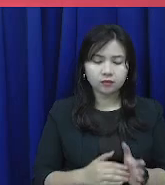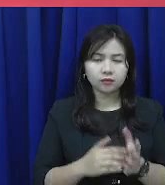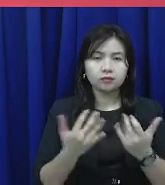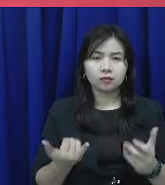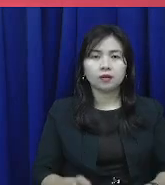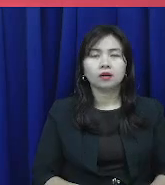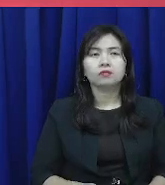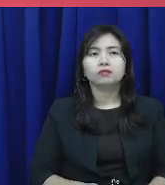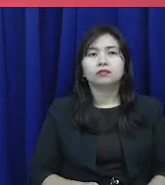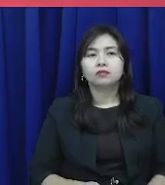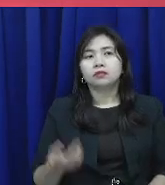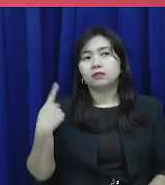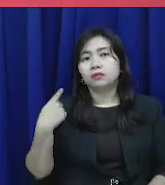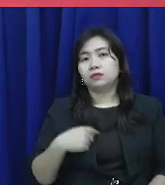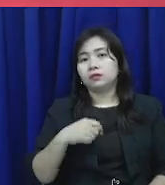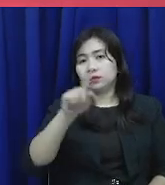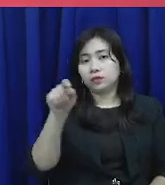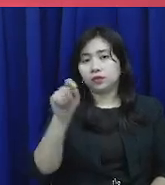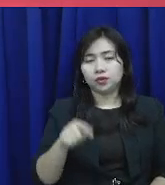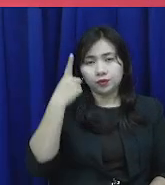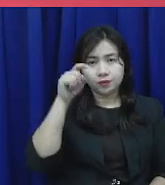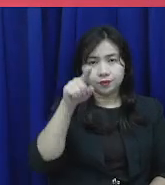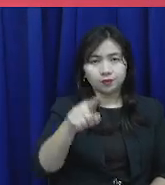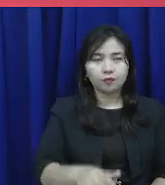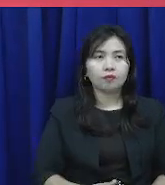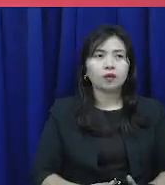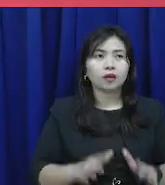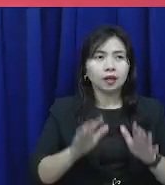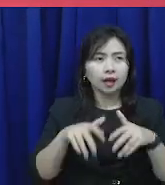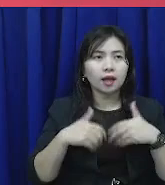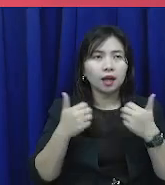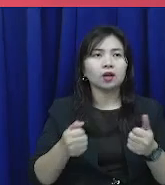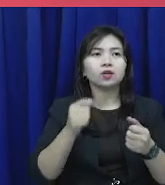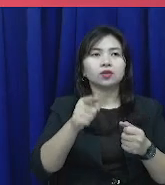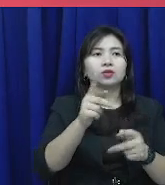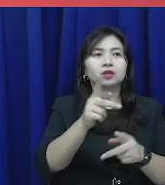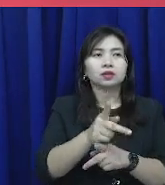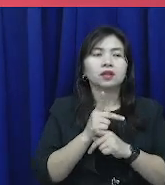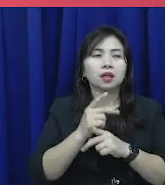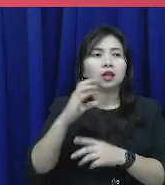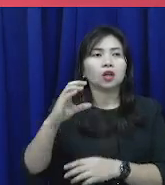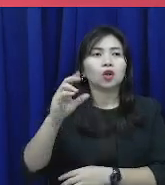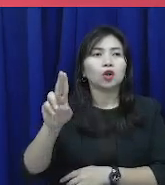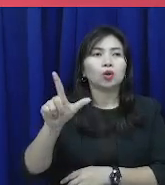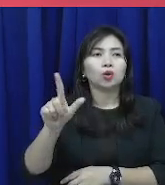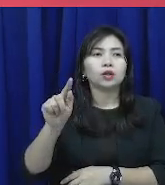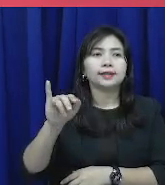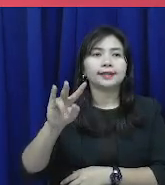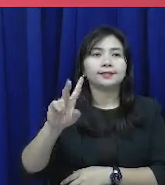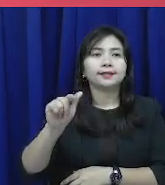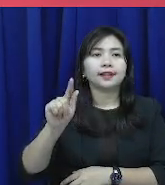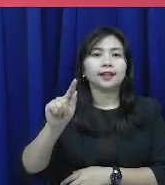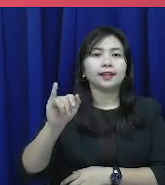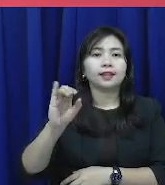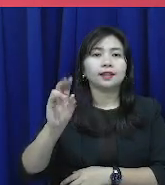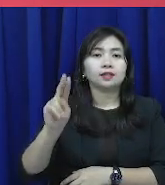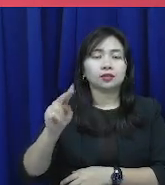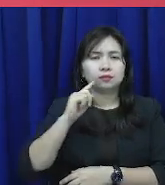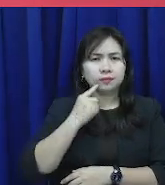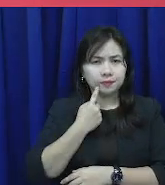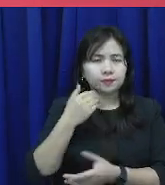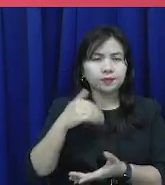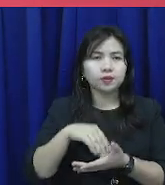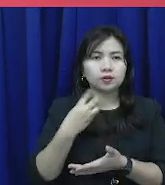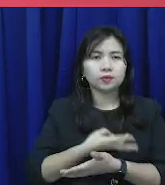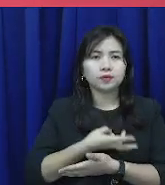I've given you a while ago How are you taking cultivation seriously you see we have to take